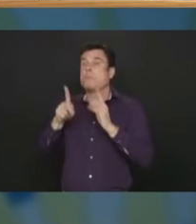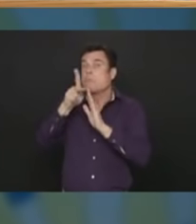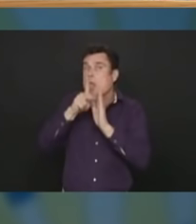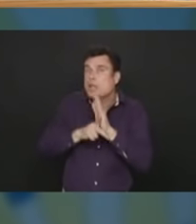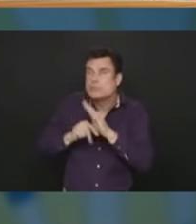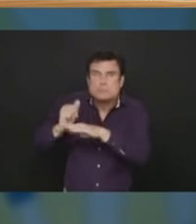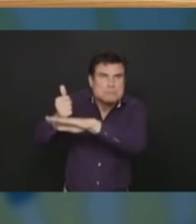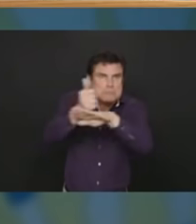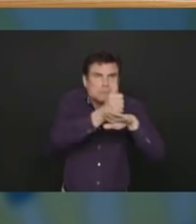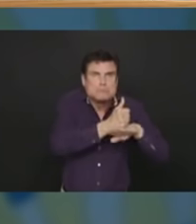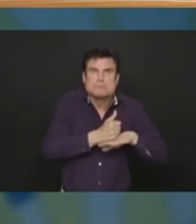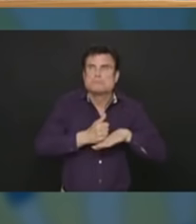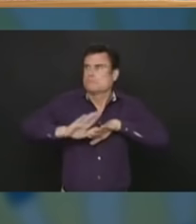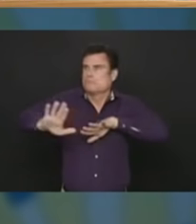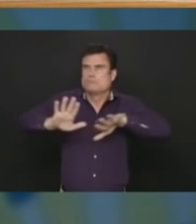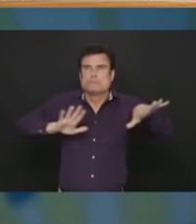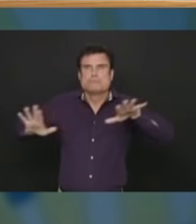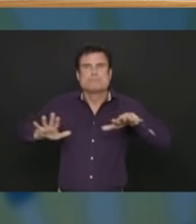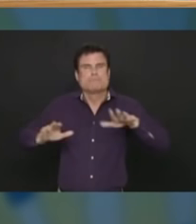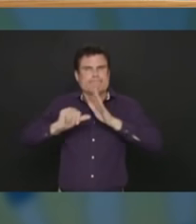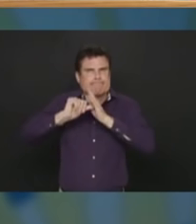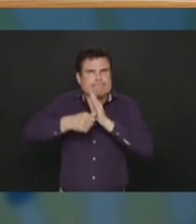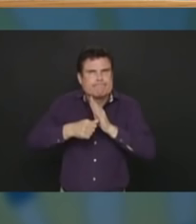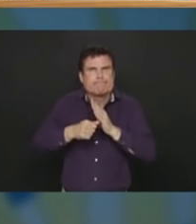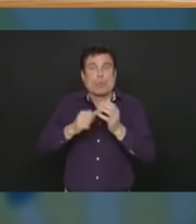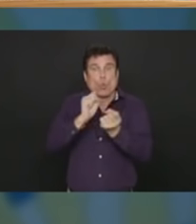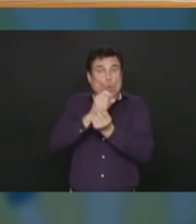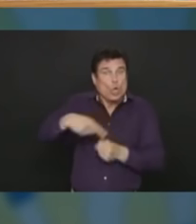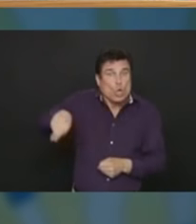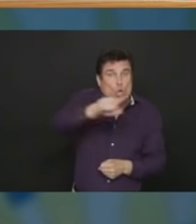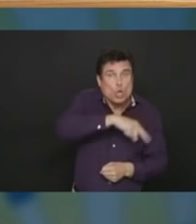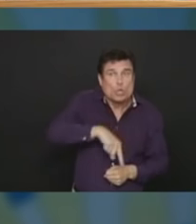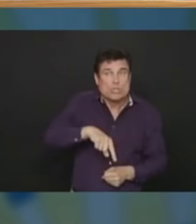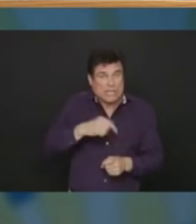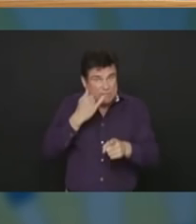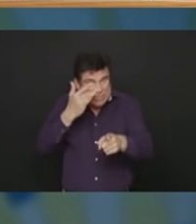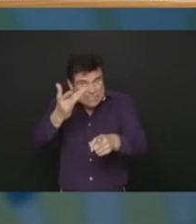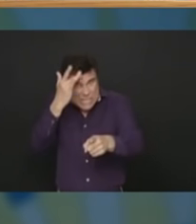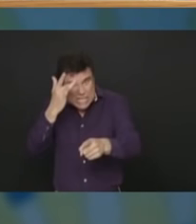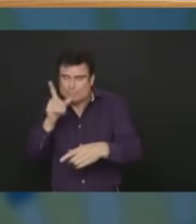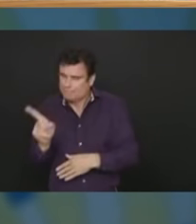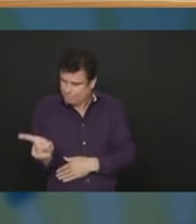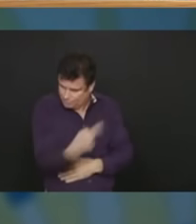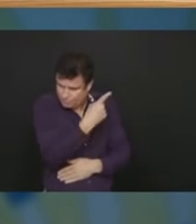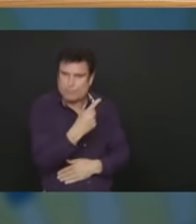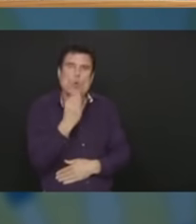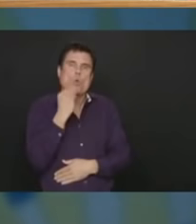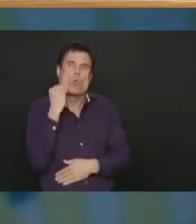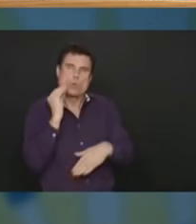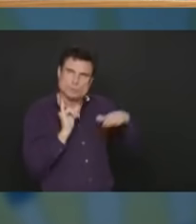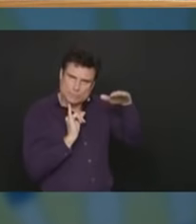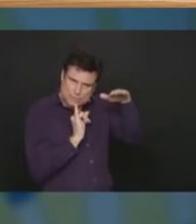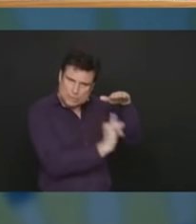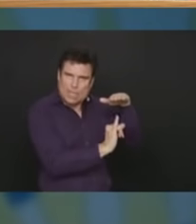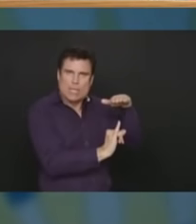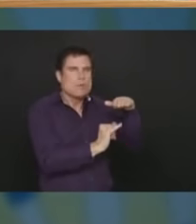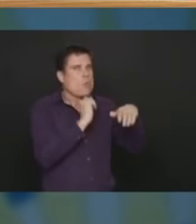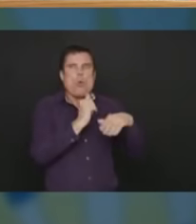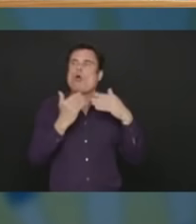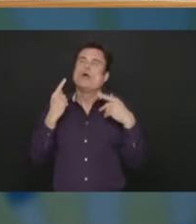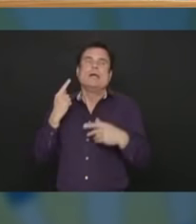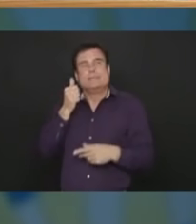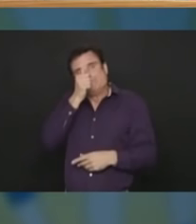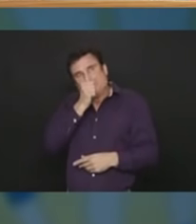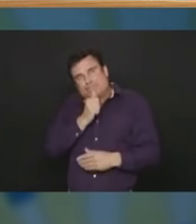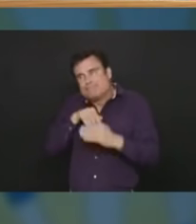school. And then finally, the least effective measures that we have that we do need to use in some situations are things like personal